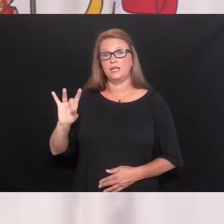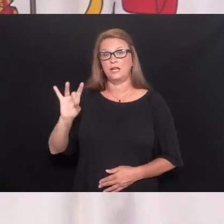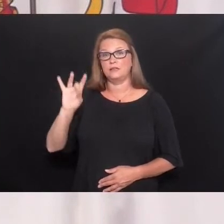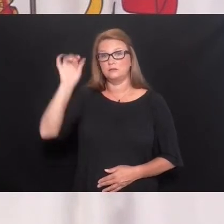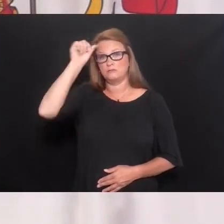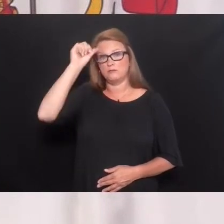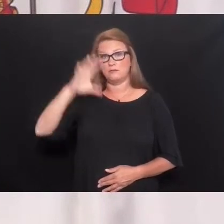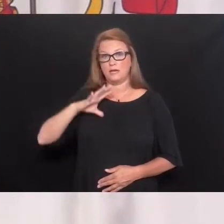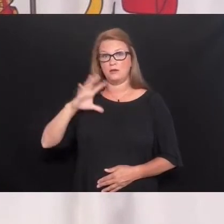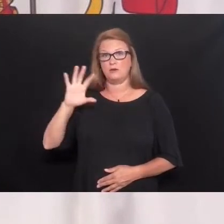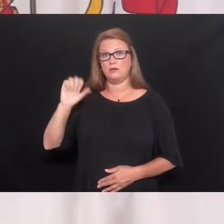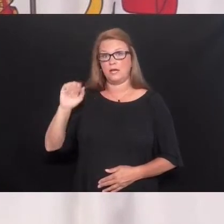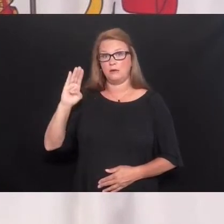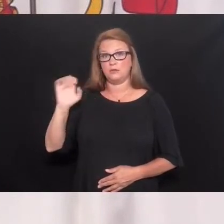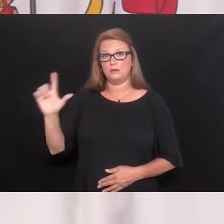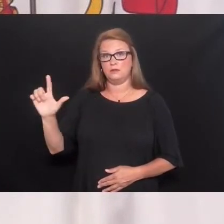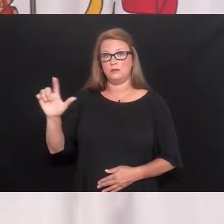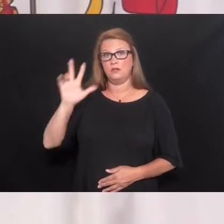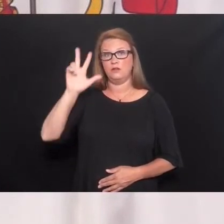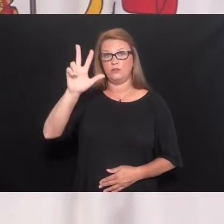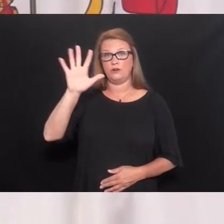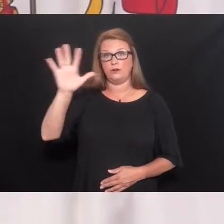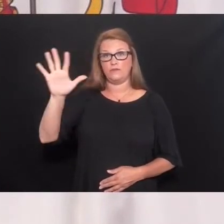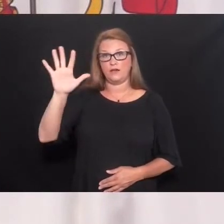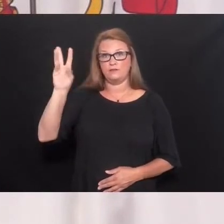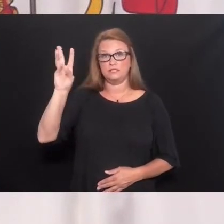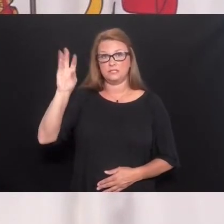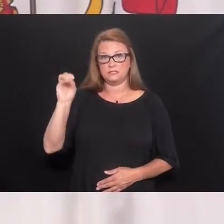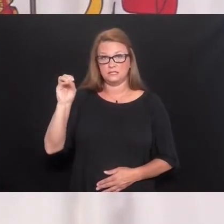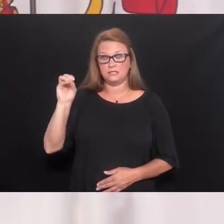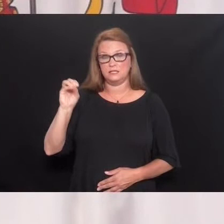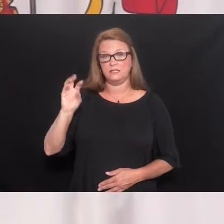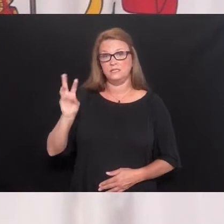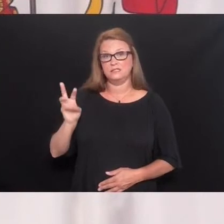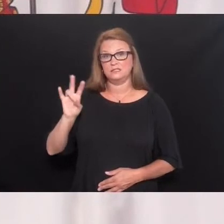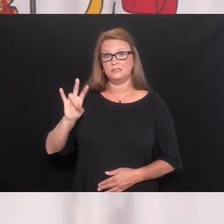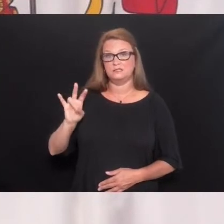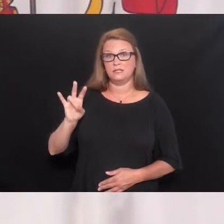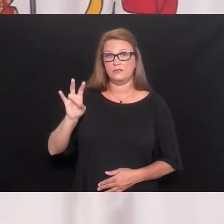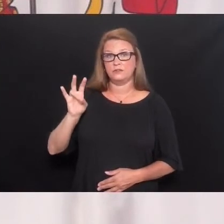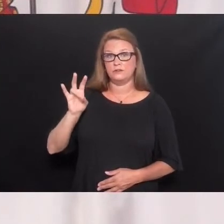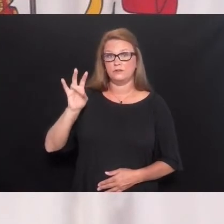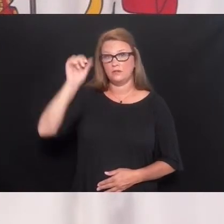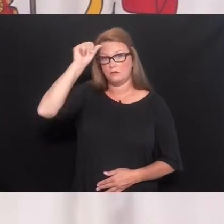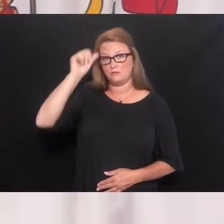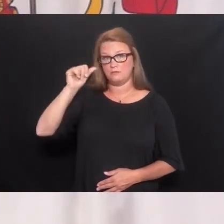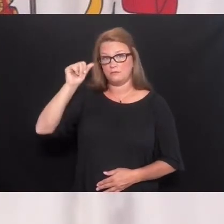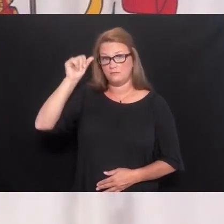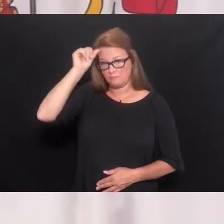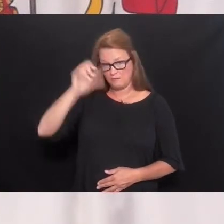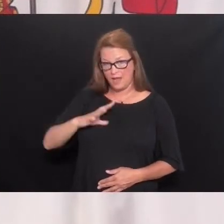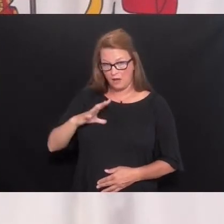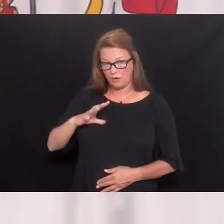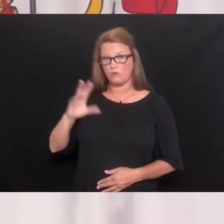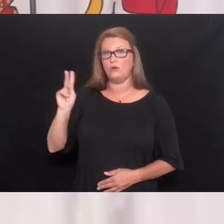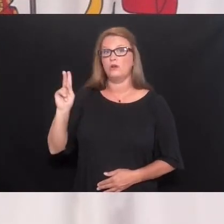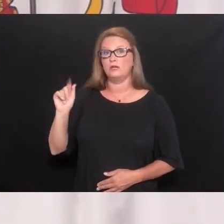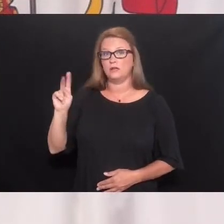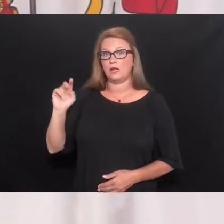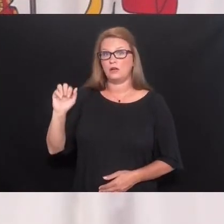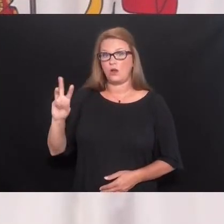male from Cabell County. The 3,560th death of 67-year-old male from Kanawha